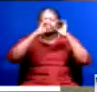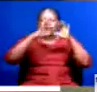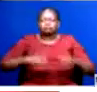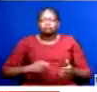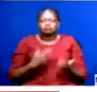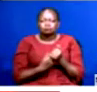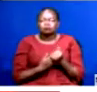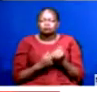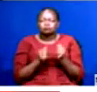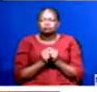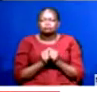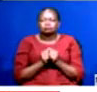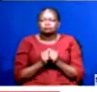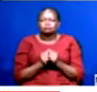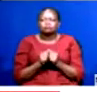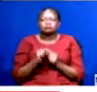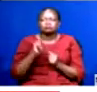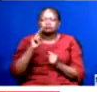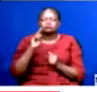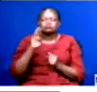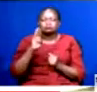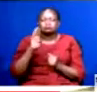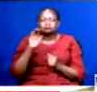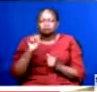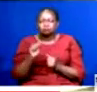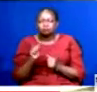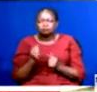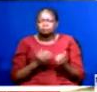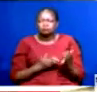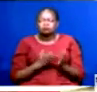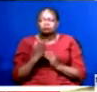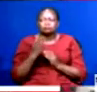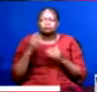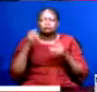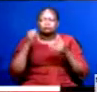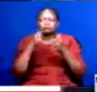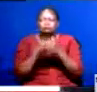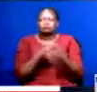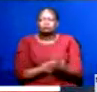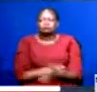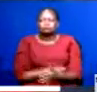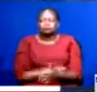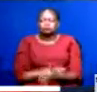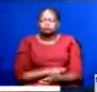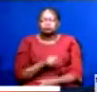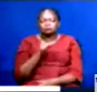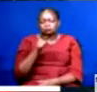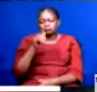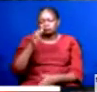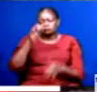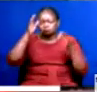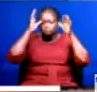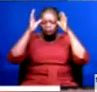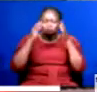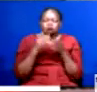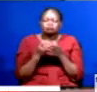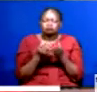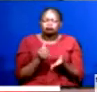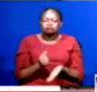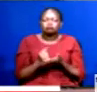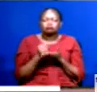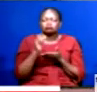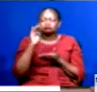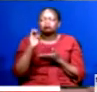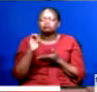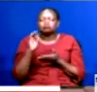with the United Bank of Africa through the Tony Elumelu Foundation. The initiative looks to drive the growth of SME sector and